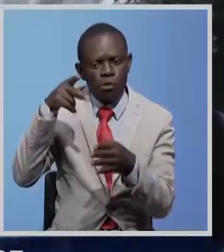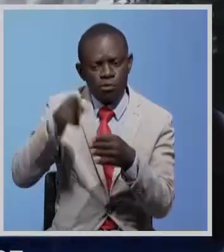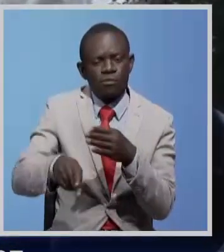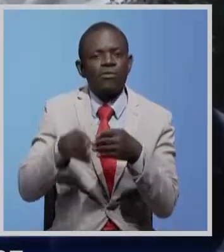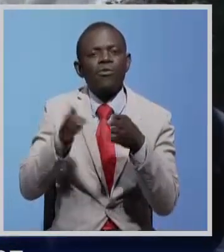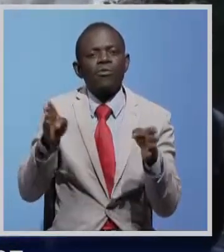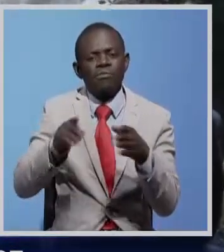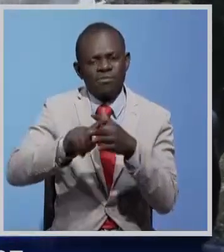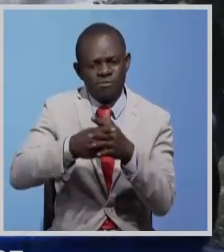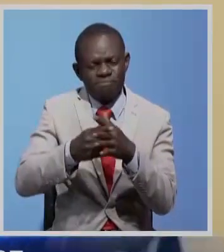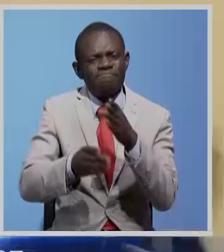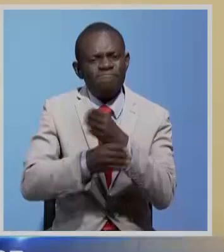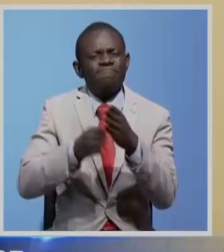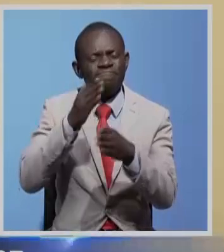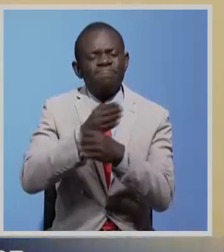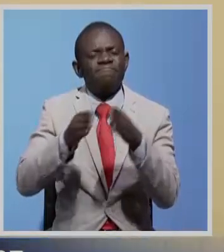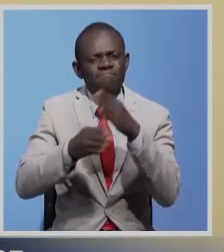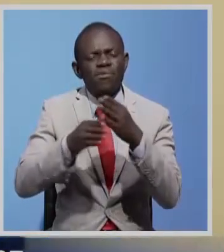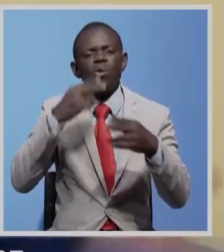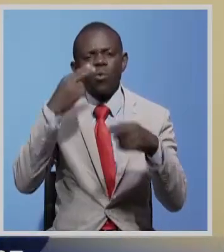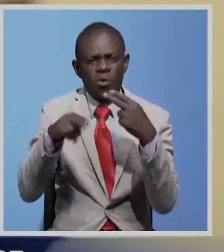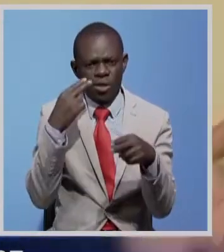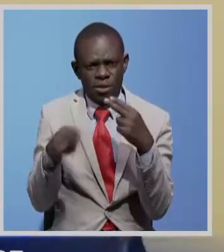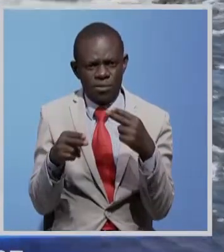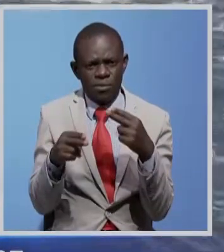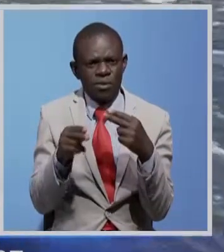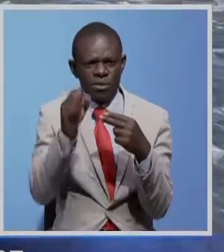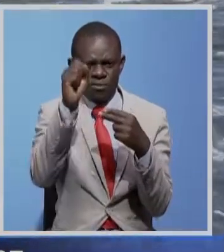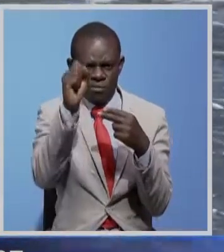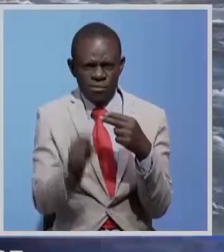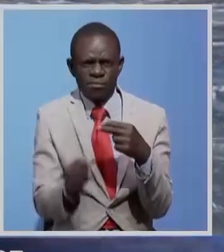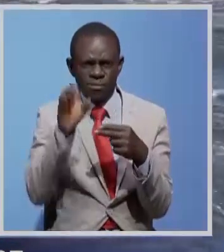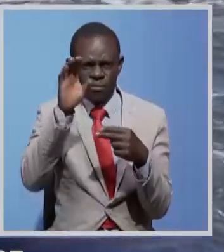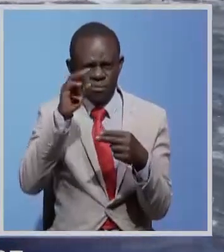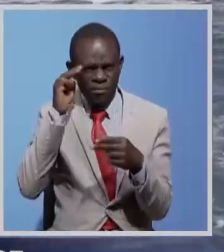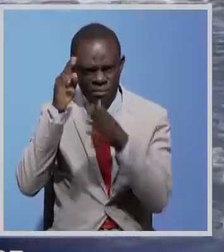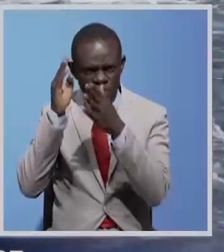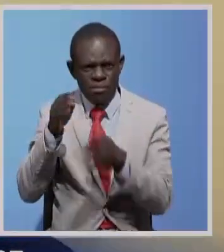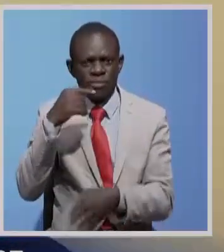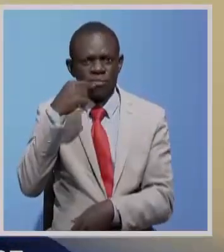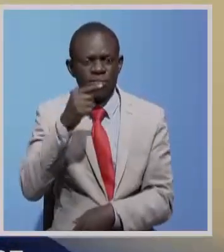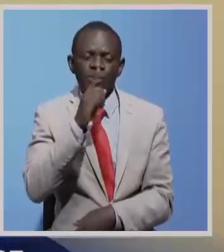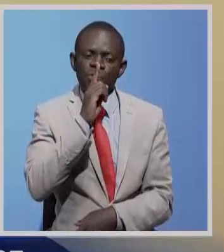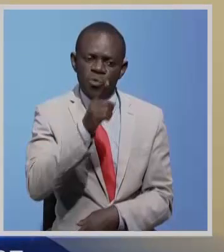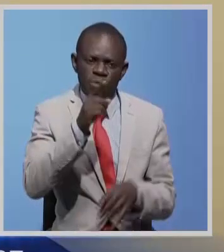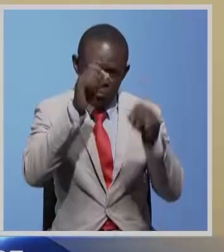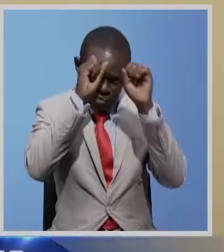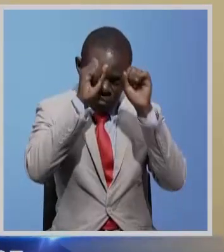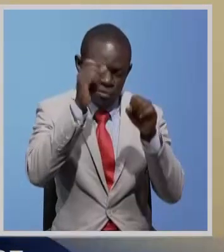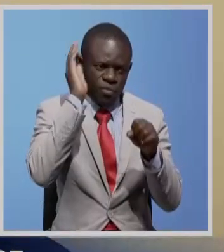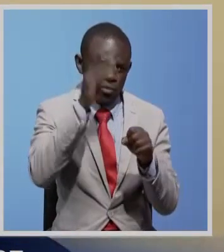a four-star hotel. Southern Province Minister Edifai Hamugale has confirmed the presidential visit. During his